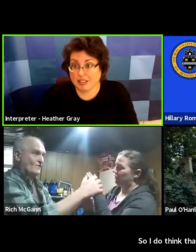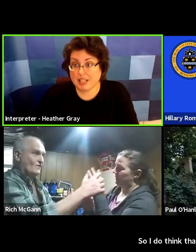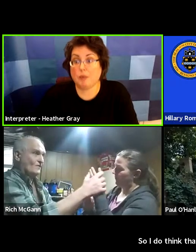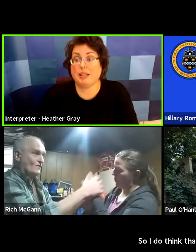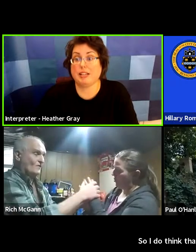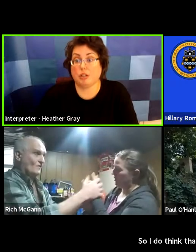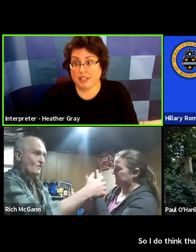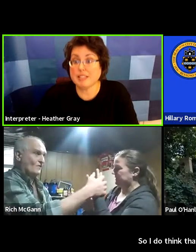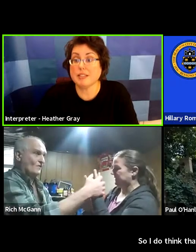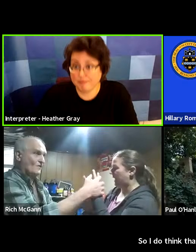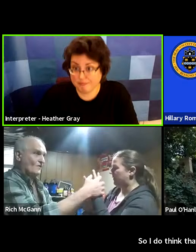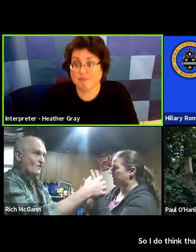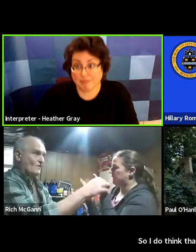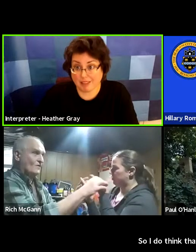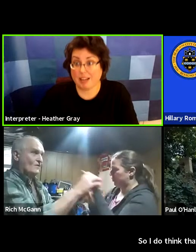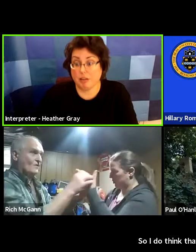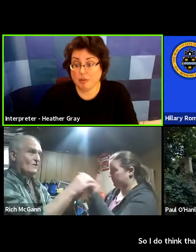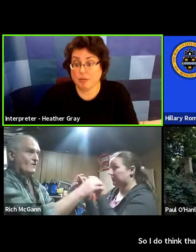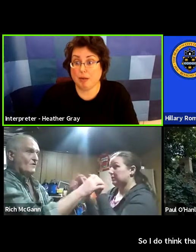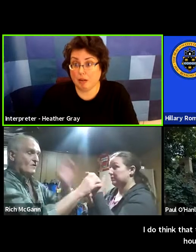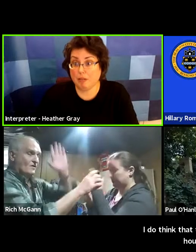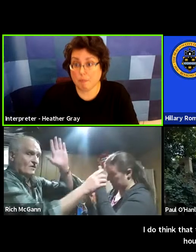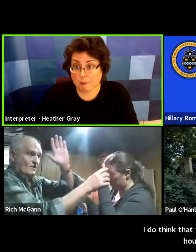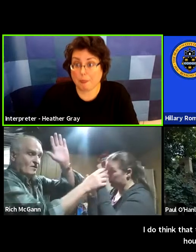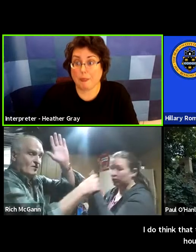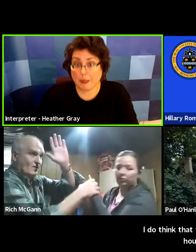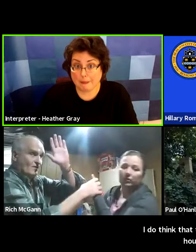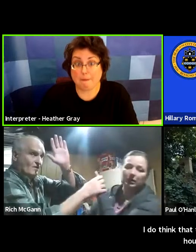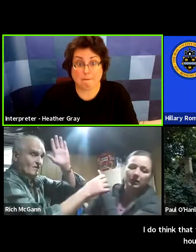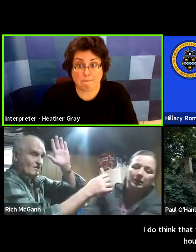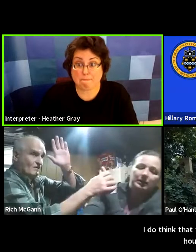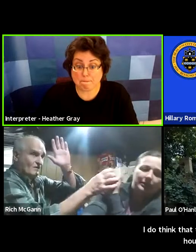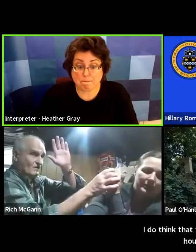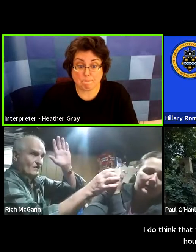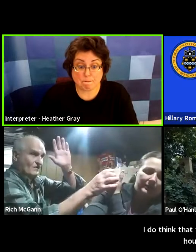24 hour, 7-day-a-week service. I agree with you, Paul.